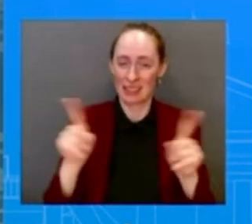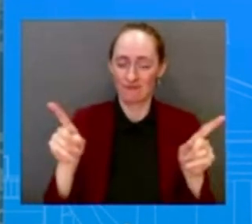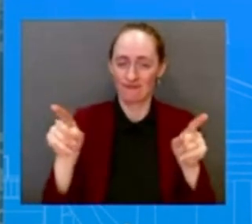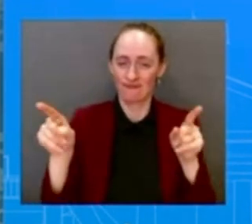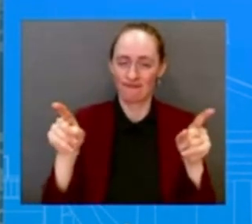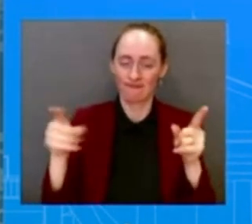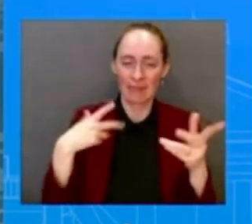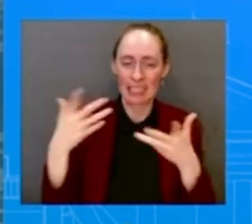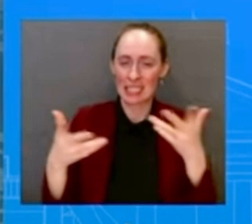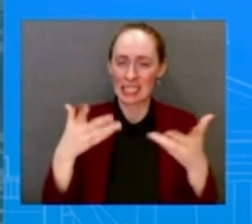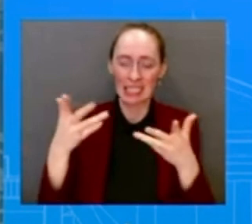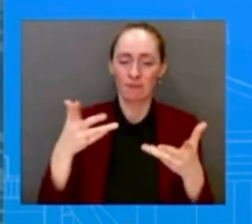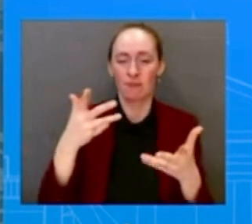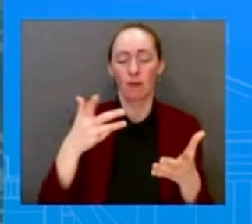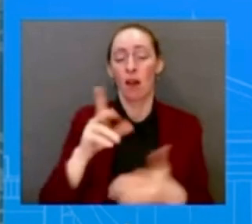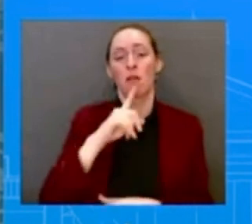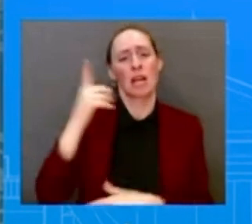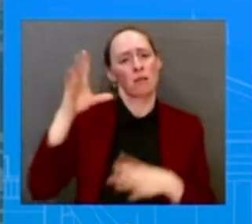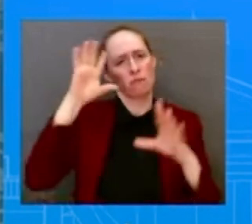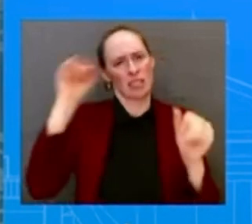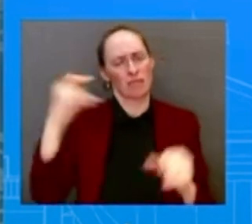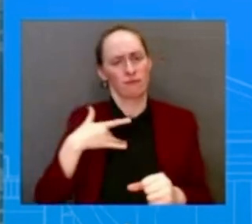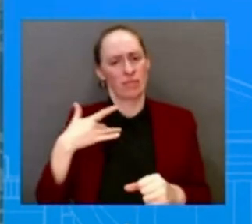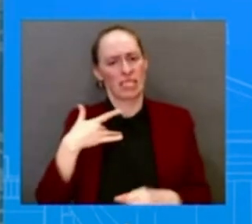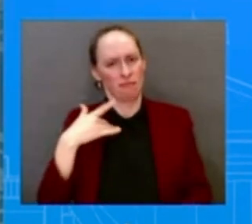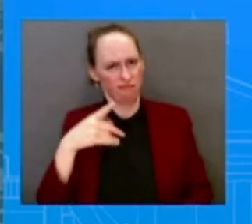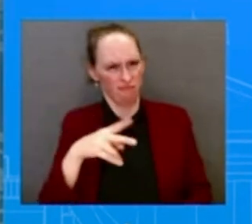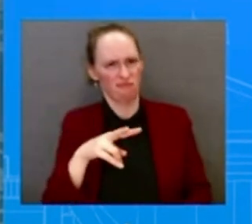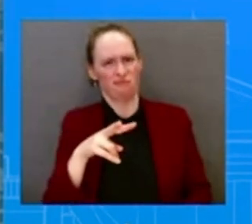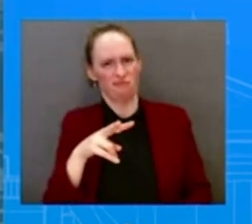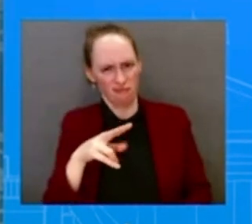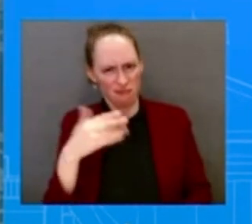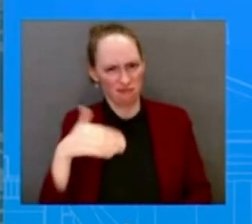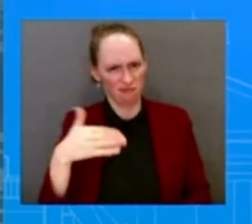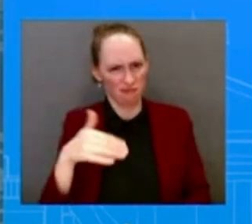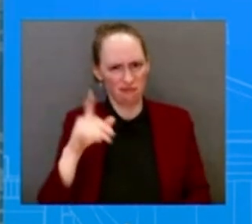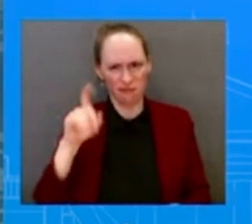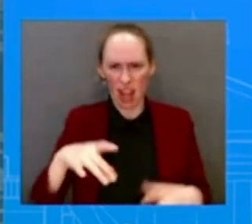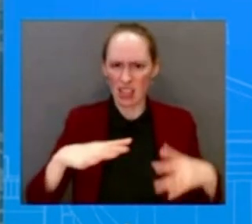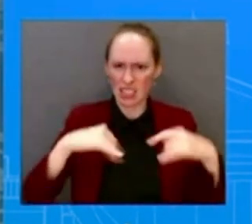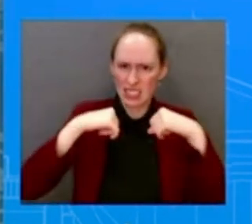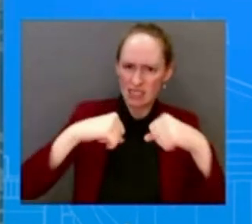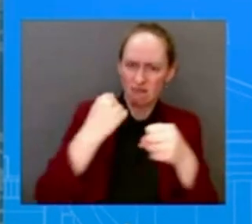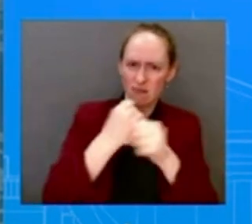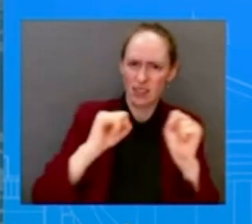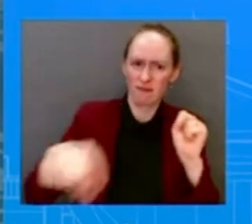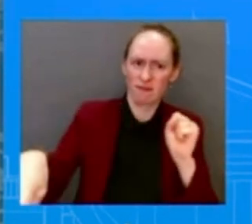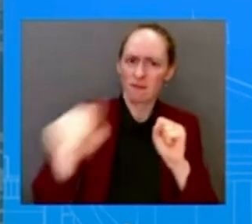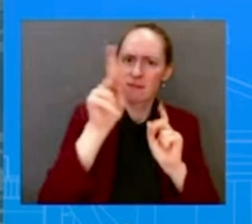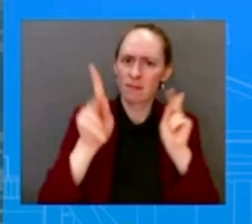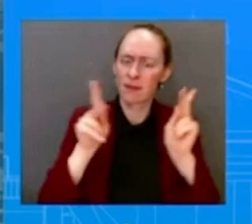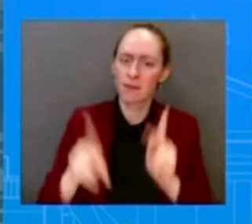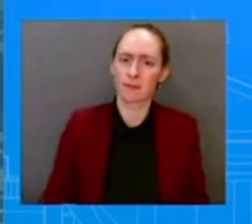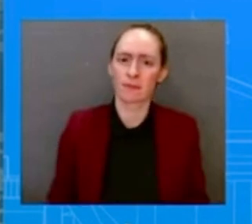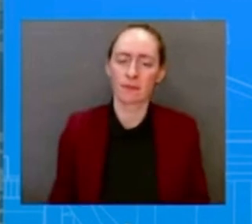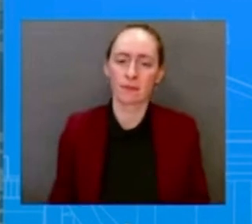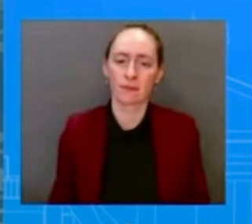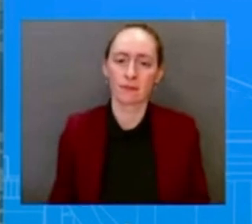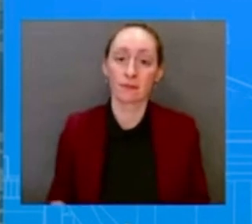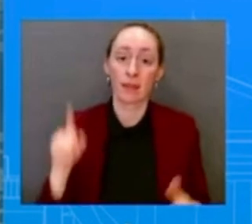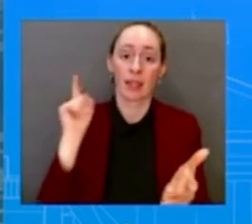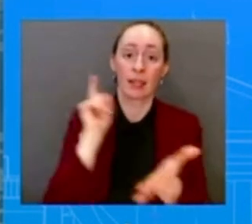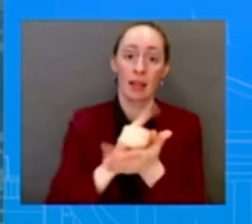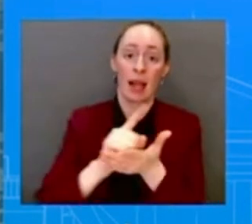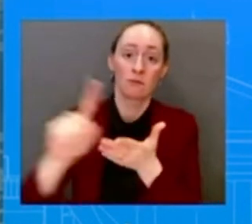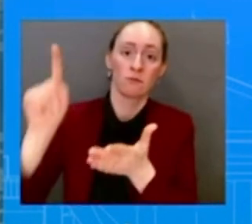Last week, we were talking about a surveillance asset that was purposely flown over the continental